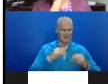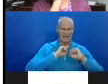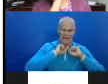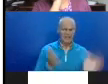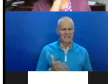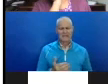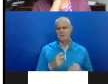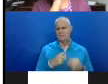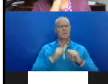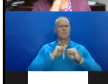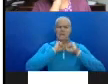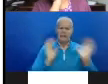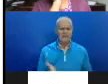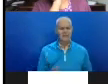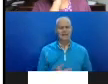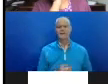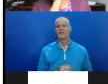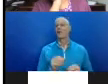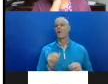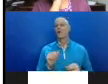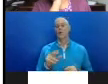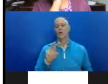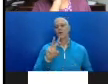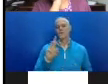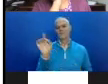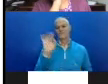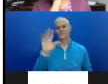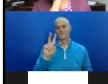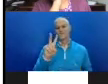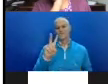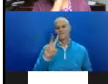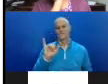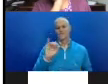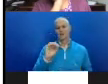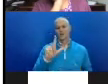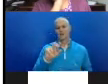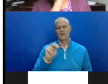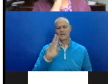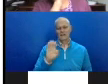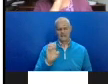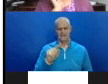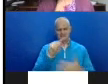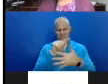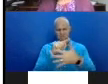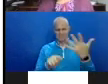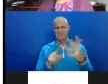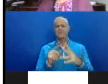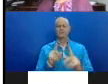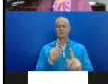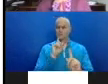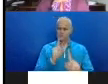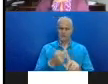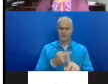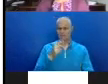have any problems, or using violence. So we can see these as responses to trauma. But of course, if we went through